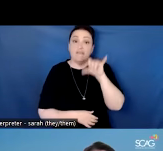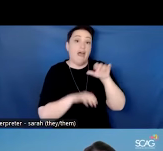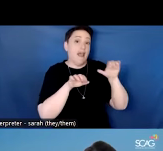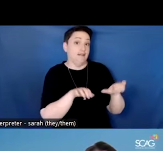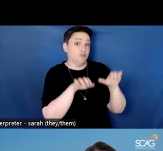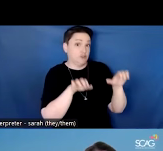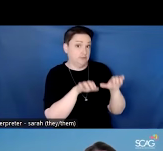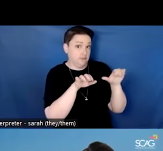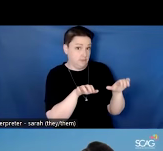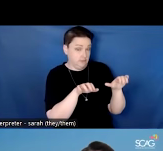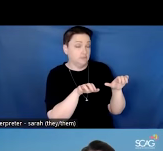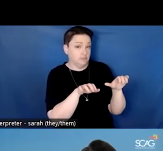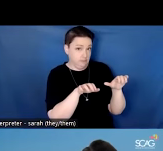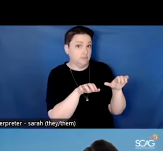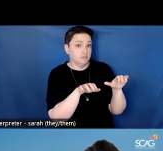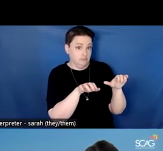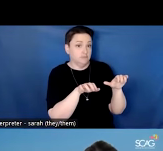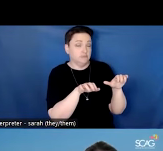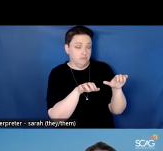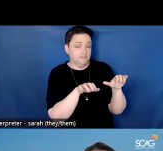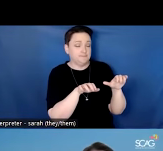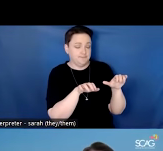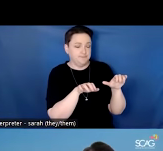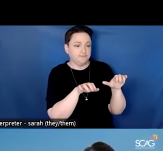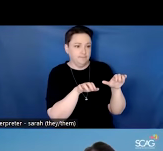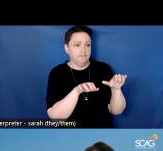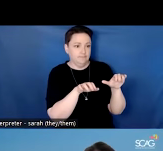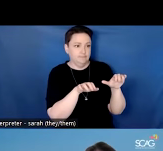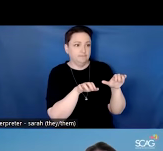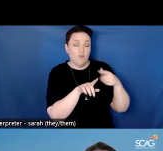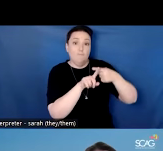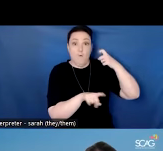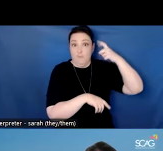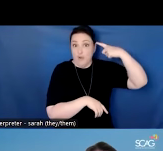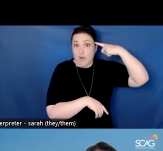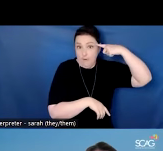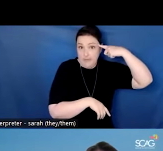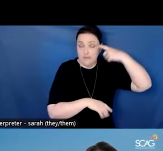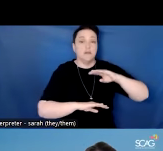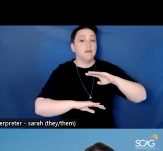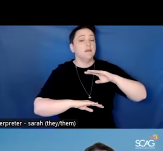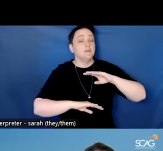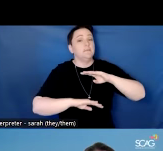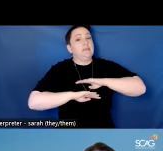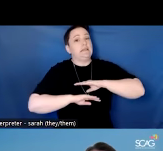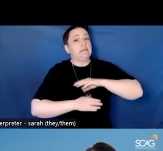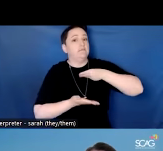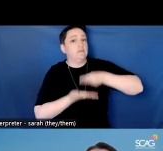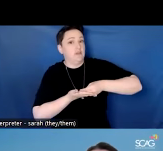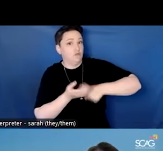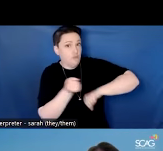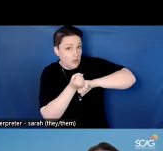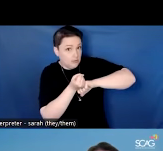if the activity is undertaken by the government, the activity needs a financial support or some sort